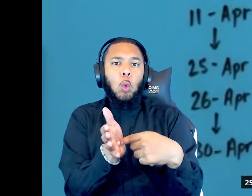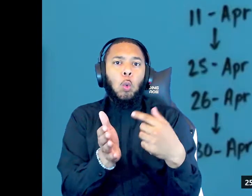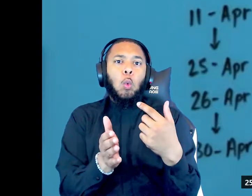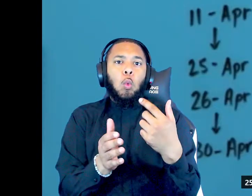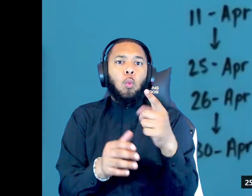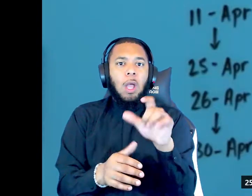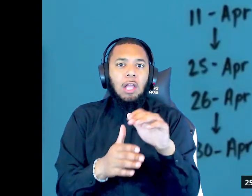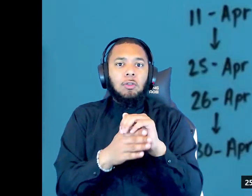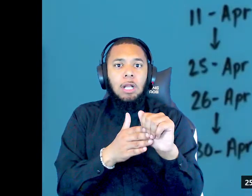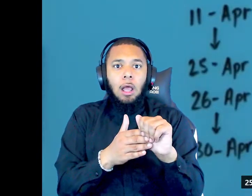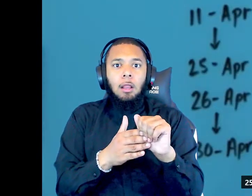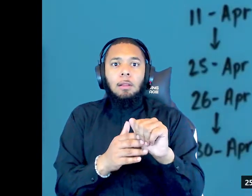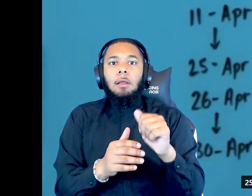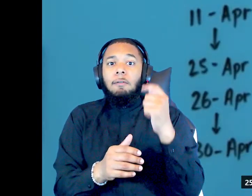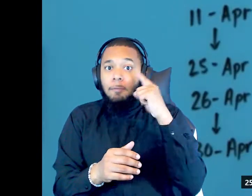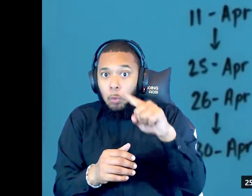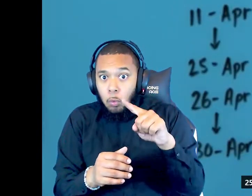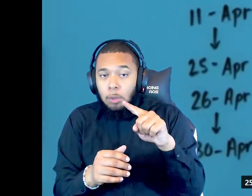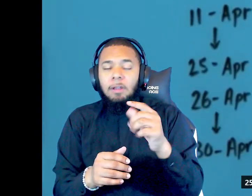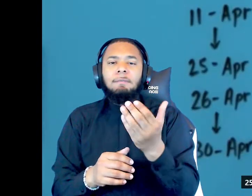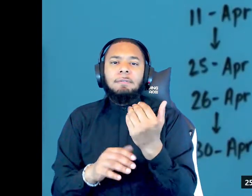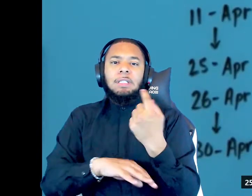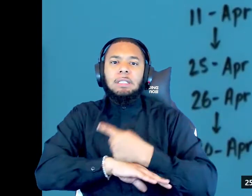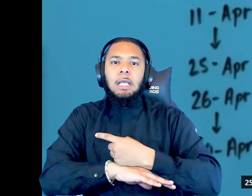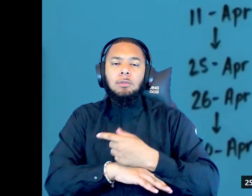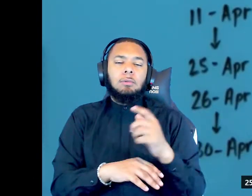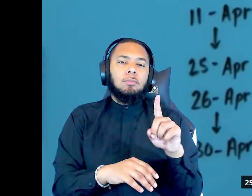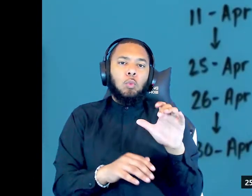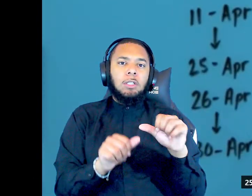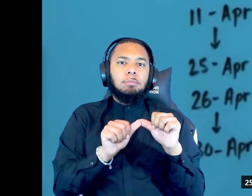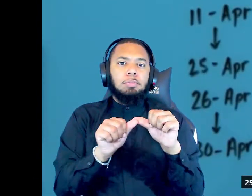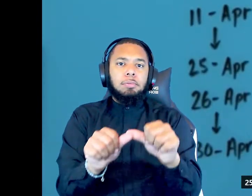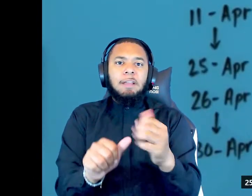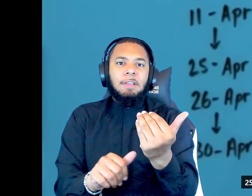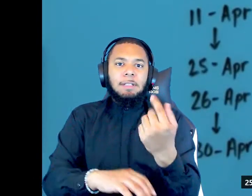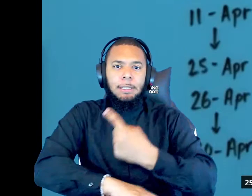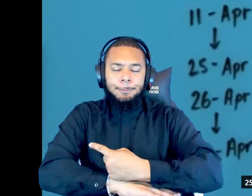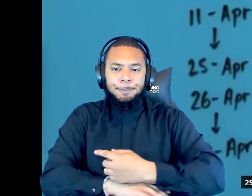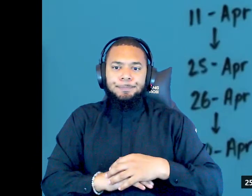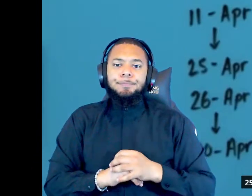So 15 days times $100.